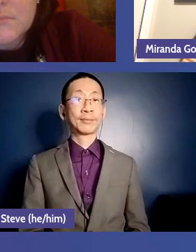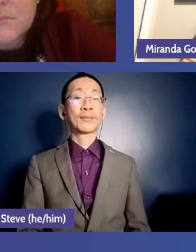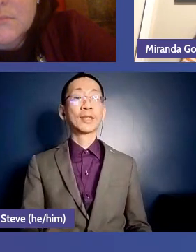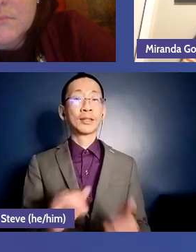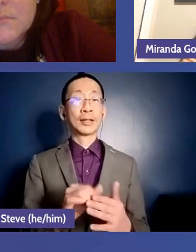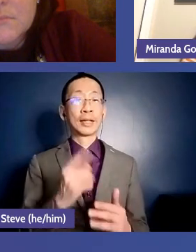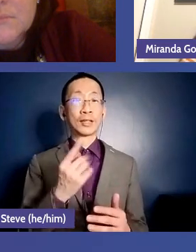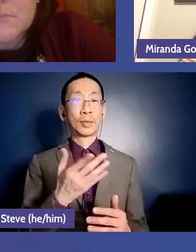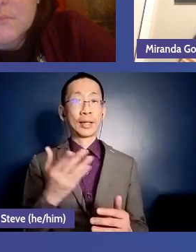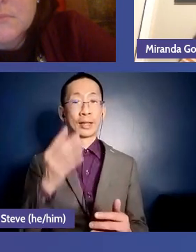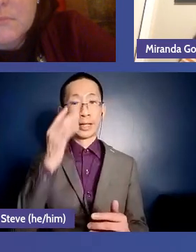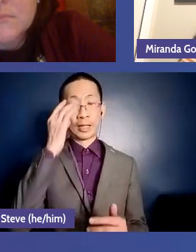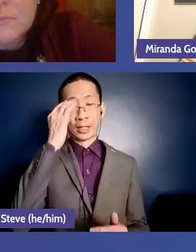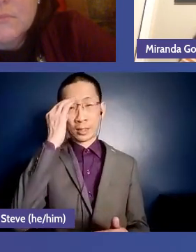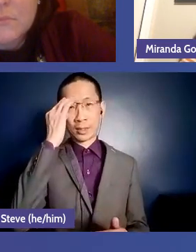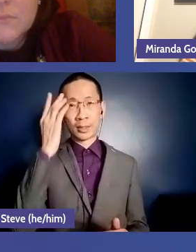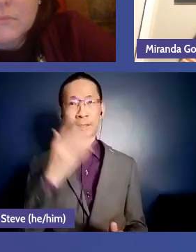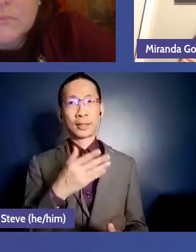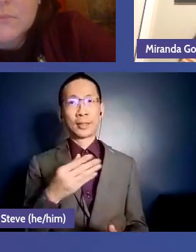one thing.